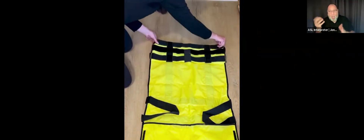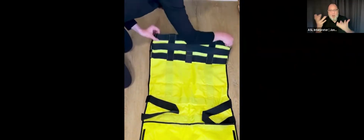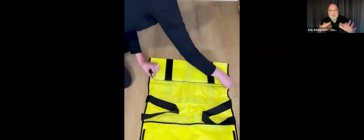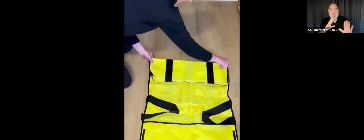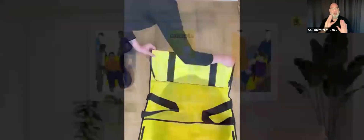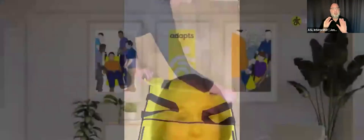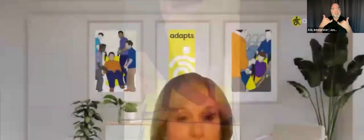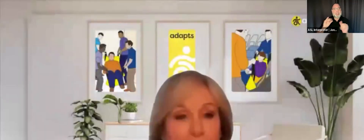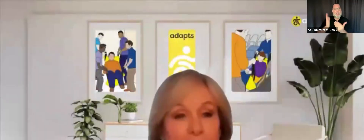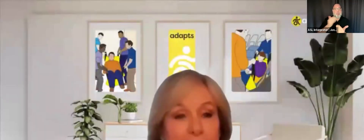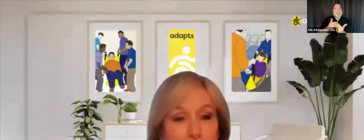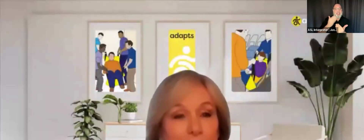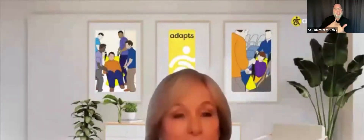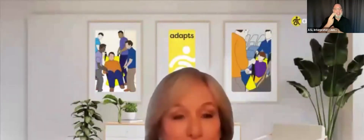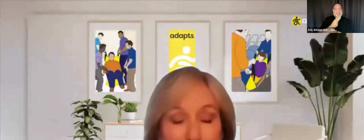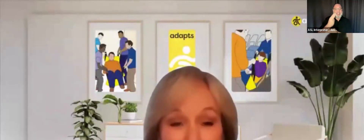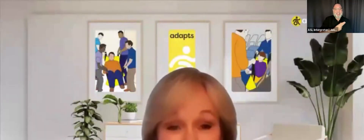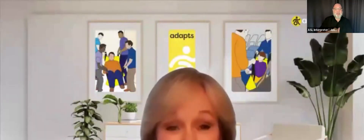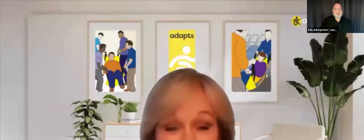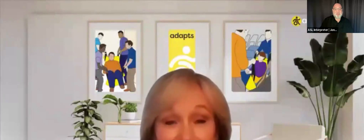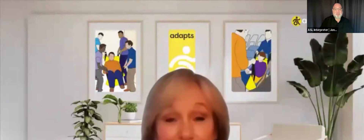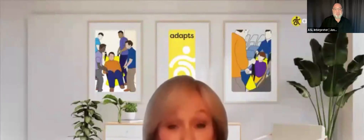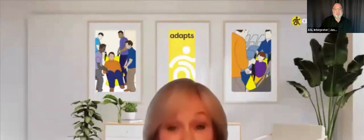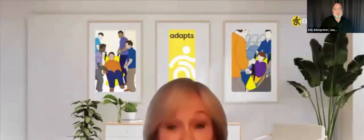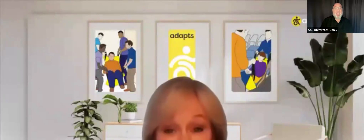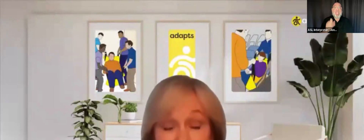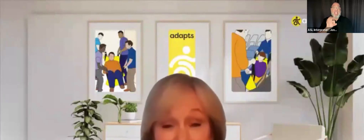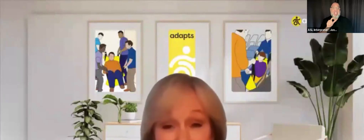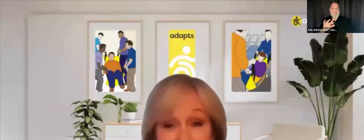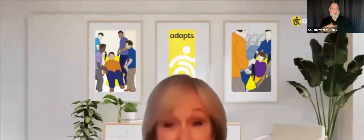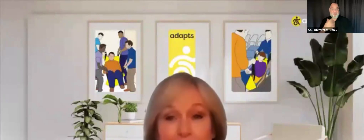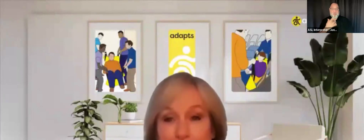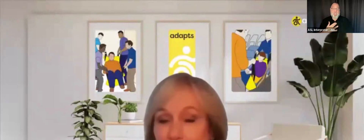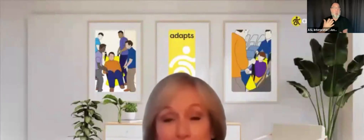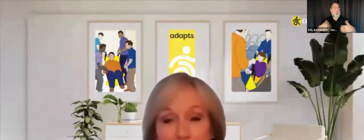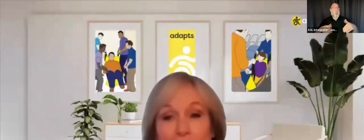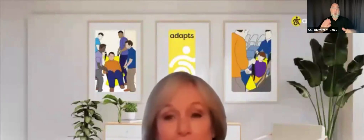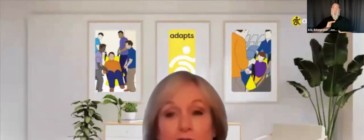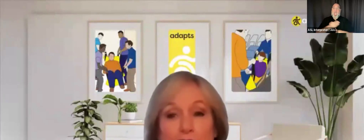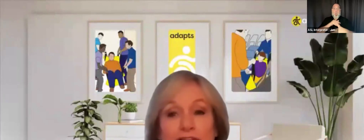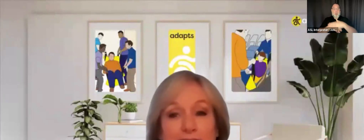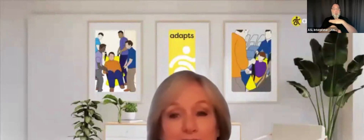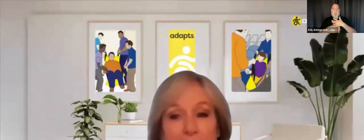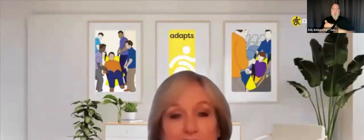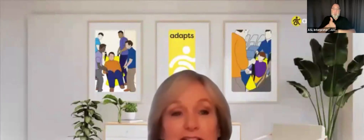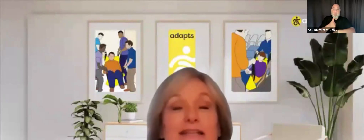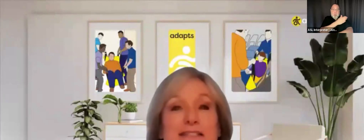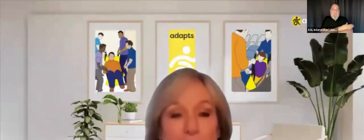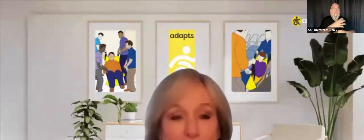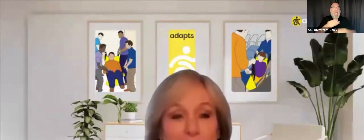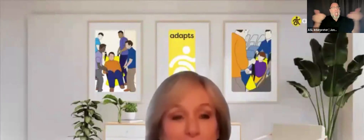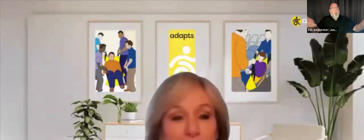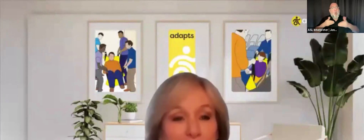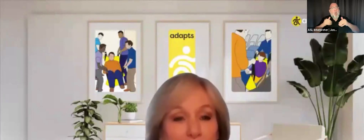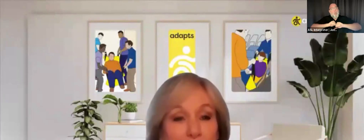ADAPTS is the most. So, if you're ready to elevate your accessibility game and truly welcome all vacationers,